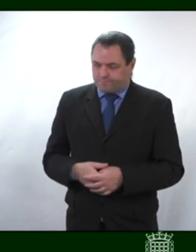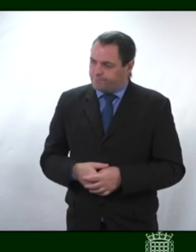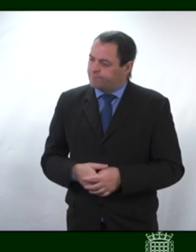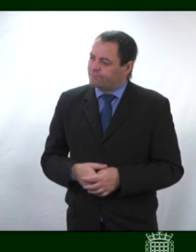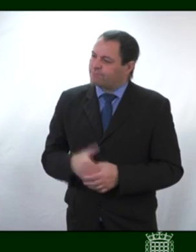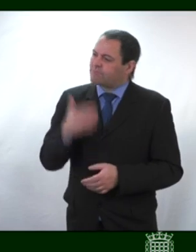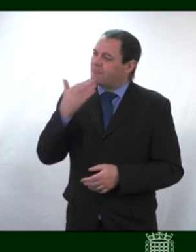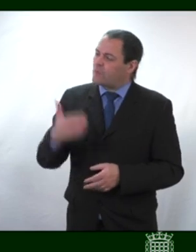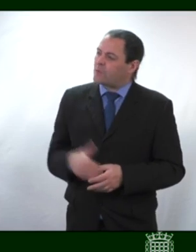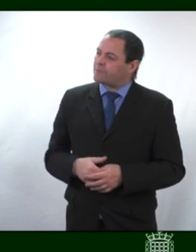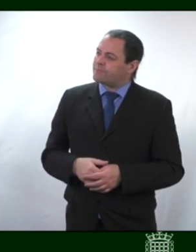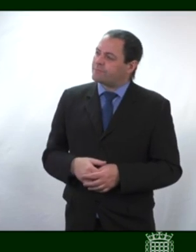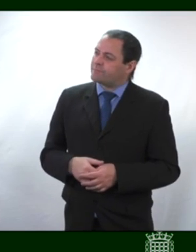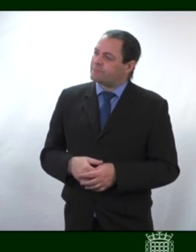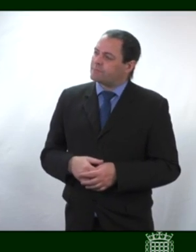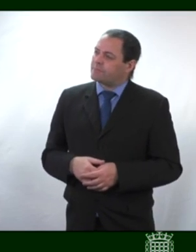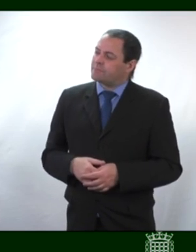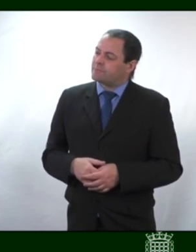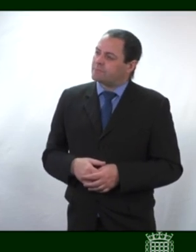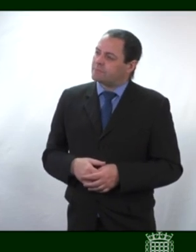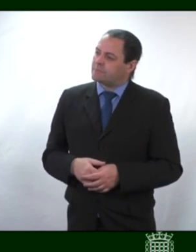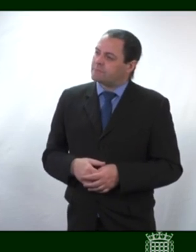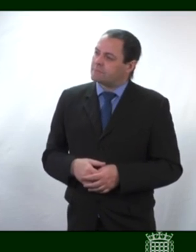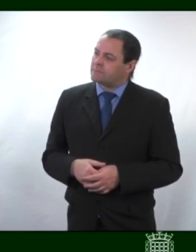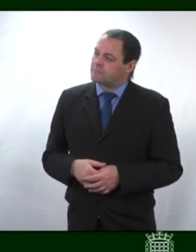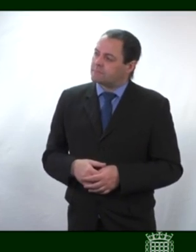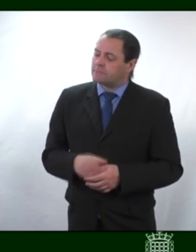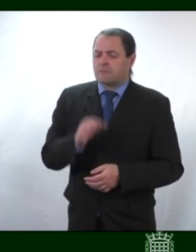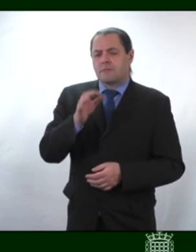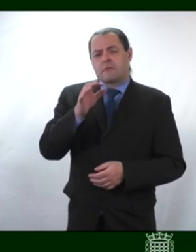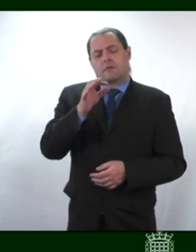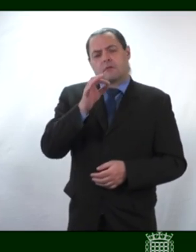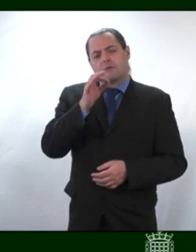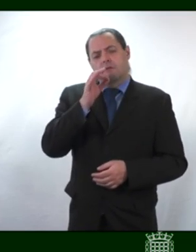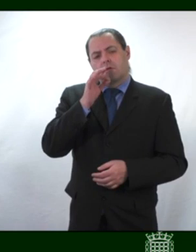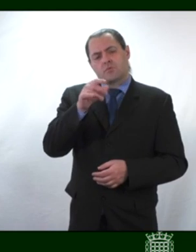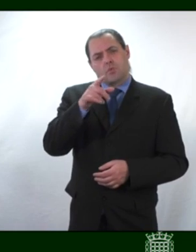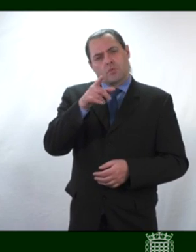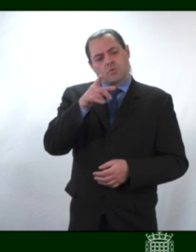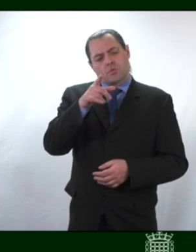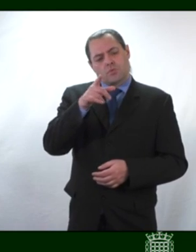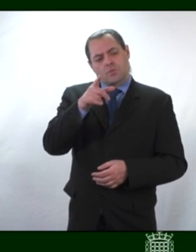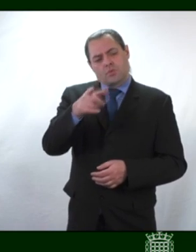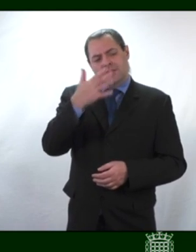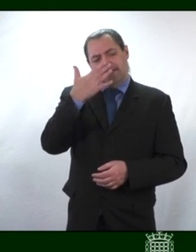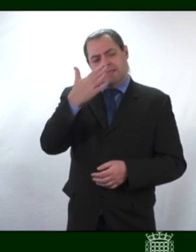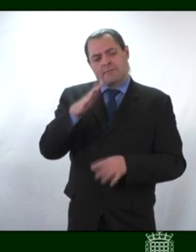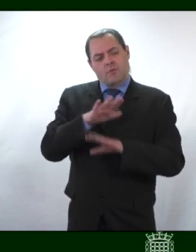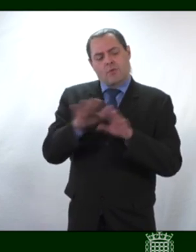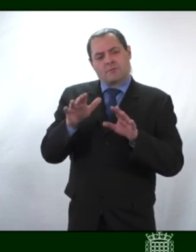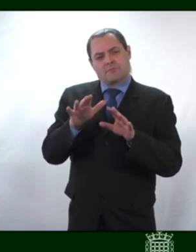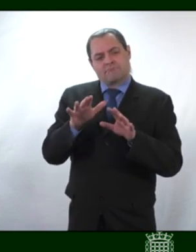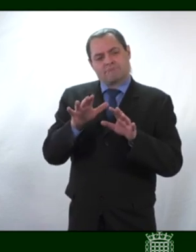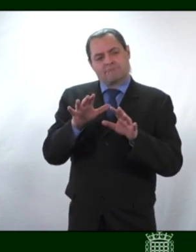Today marks a low point in the handling of this situation, where instead of uniting people behind its approach, the government has imposed